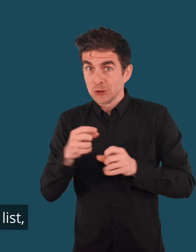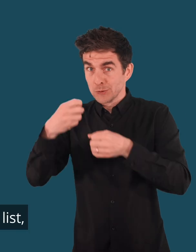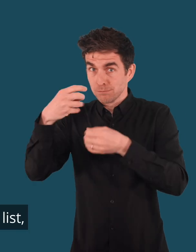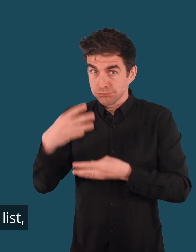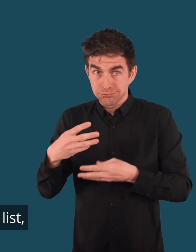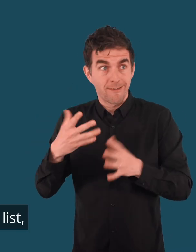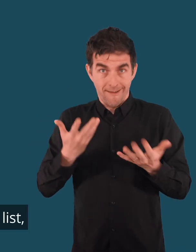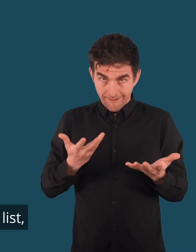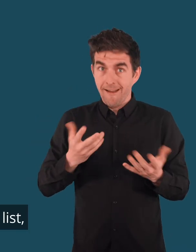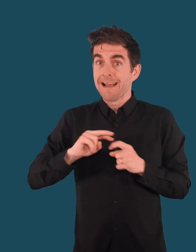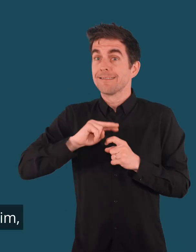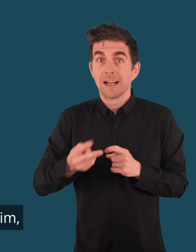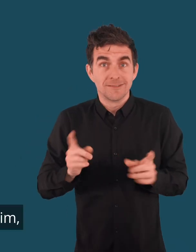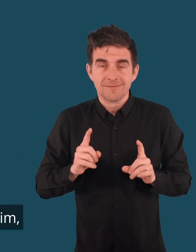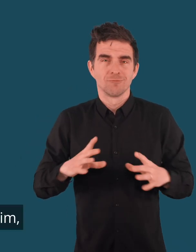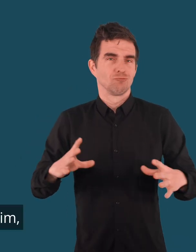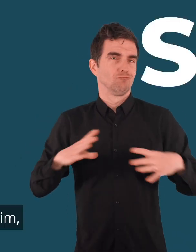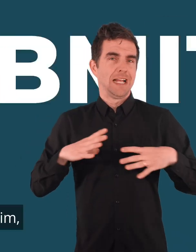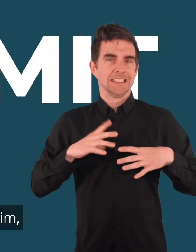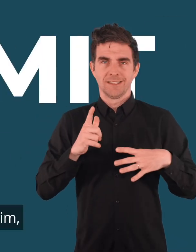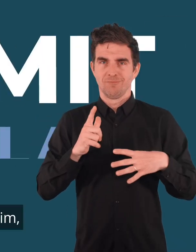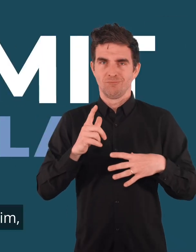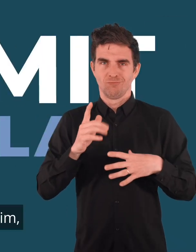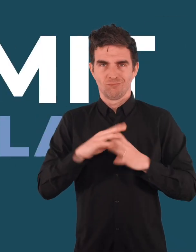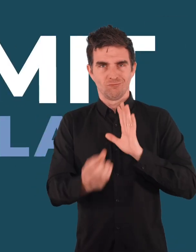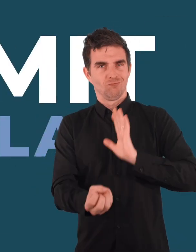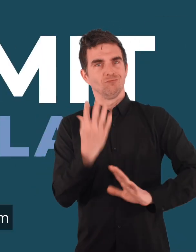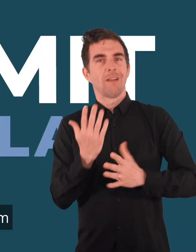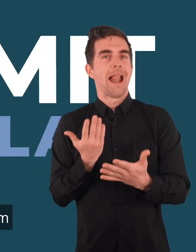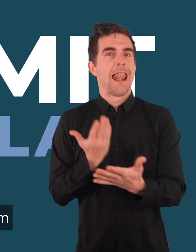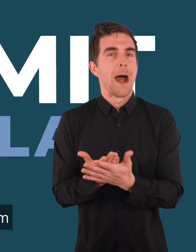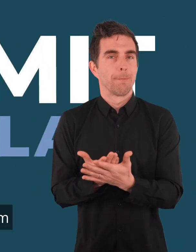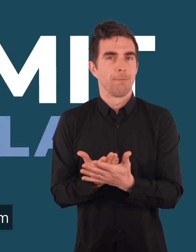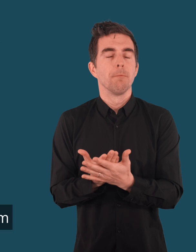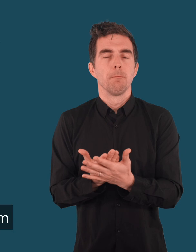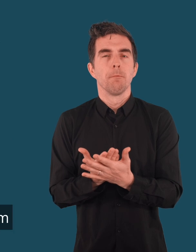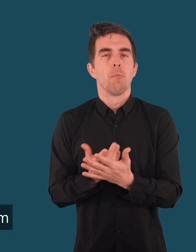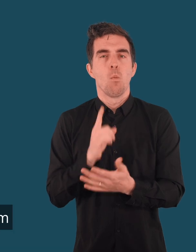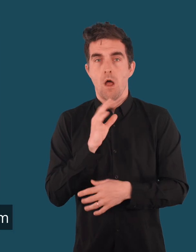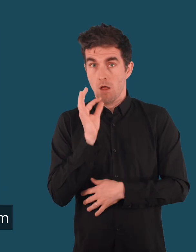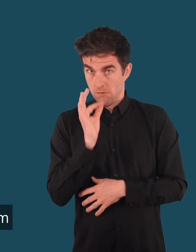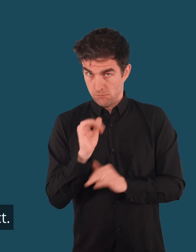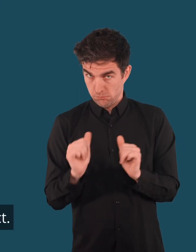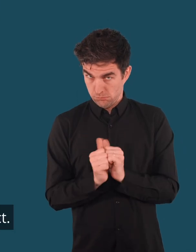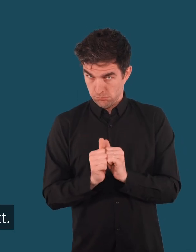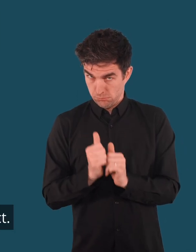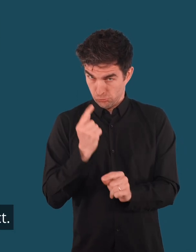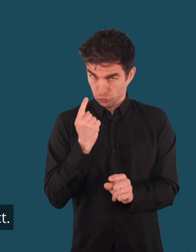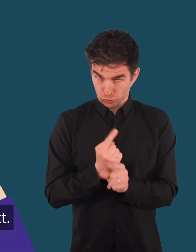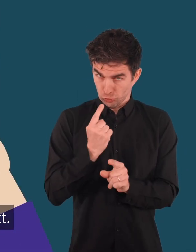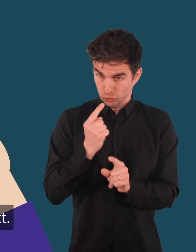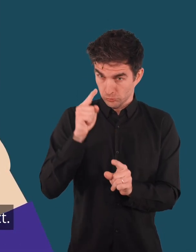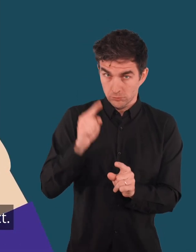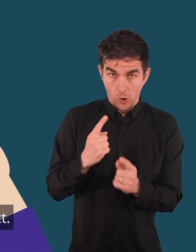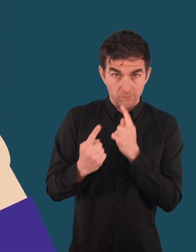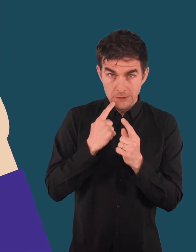have completed your to-do list, you are now ready to submit your claim. But first, you will be asked to confirm that all of your